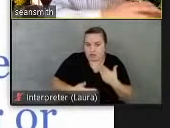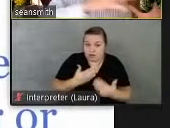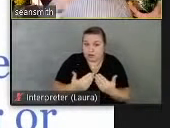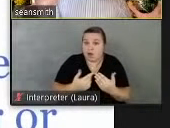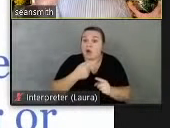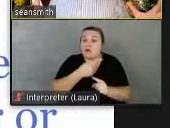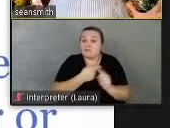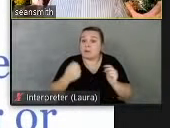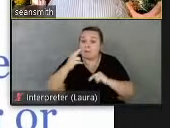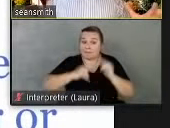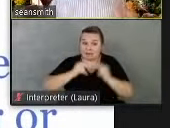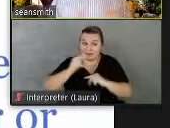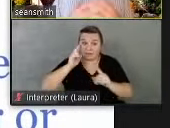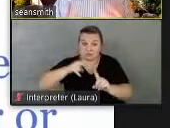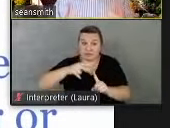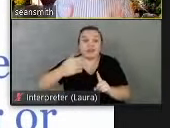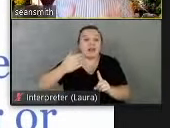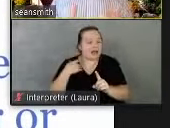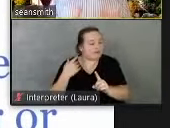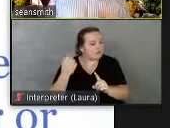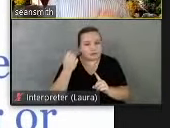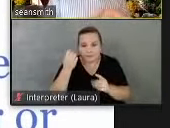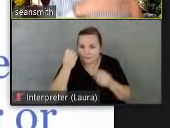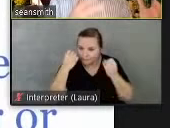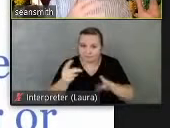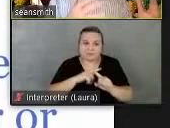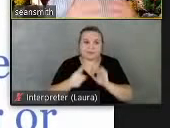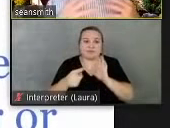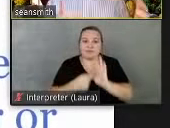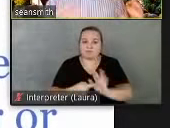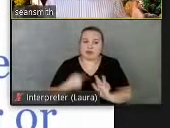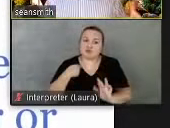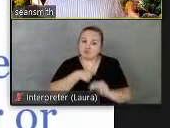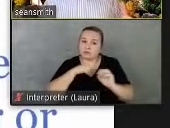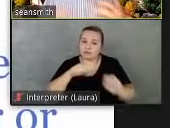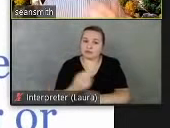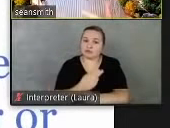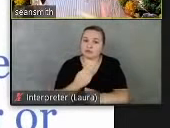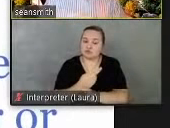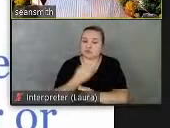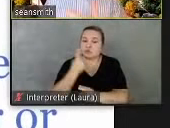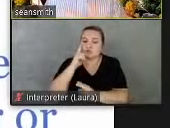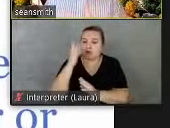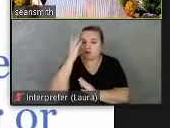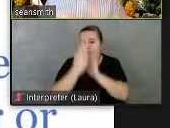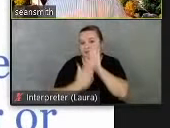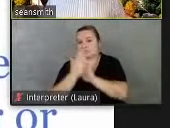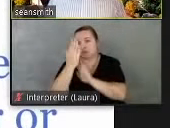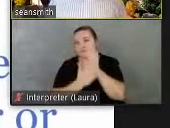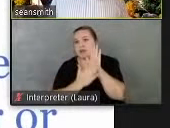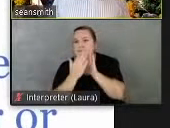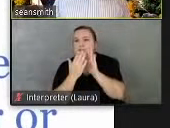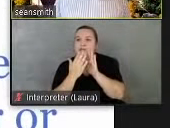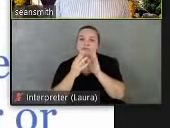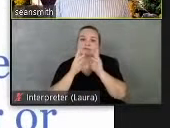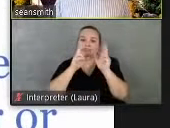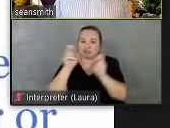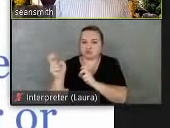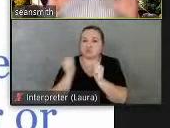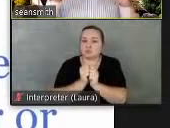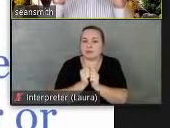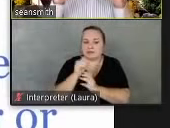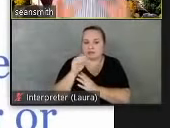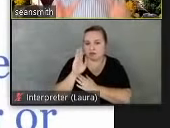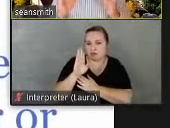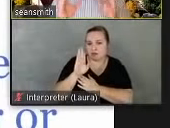a number of video models that would be very appropriate to deal with the face-to-face issues in this new hybrid blended experience.